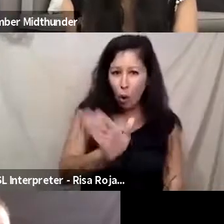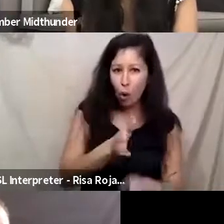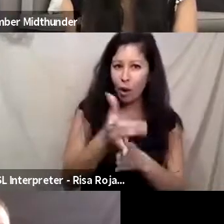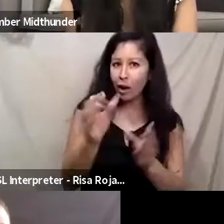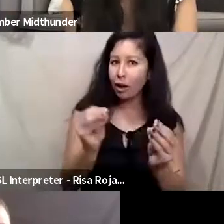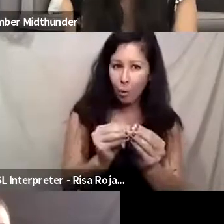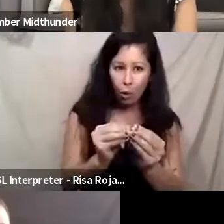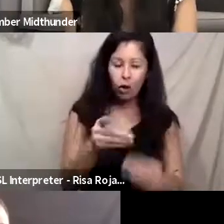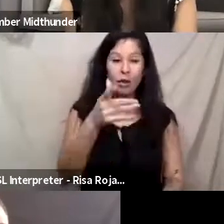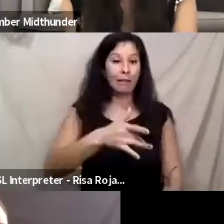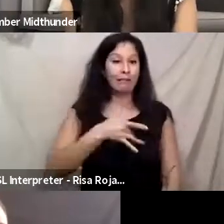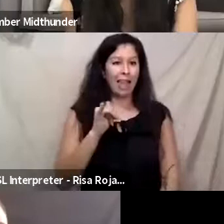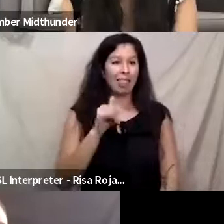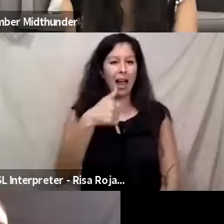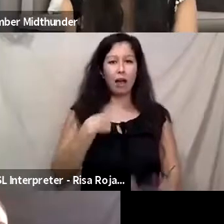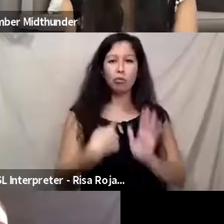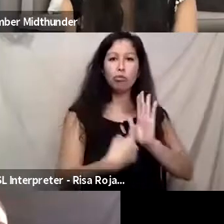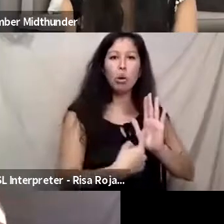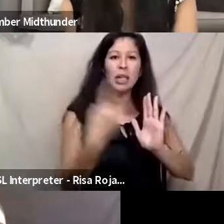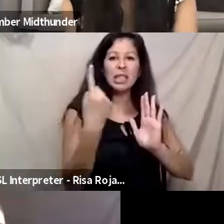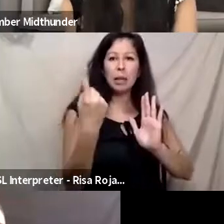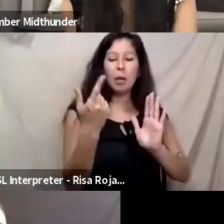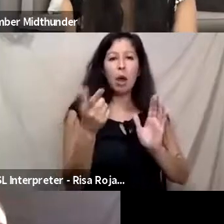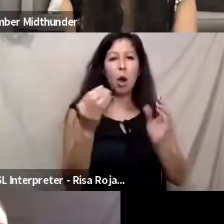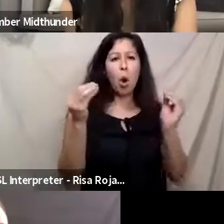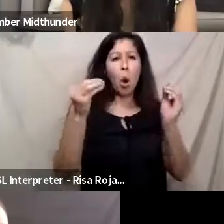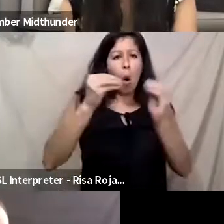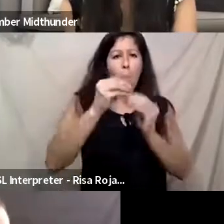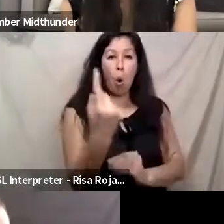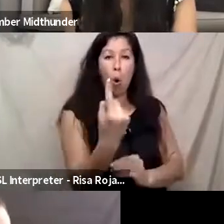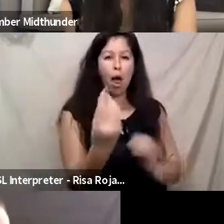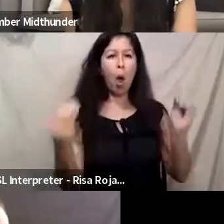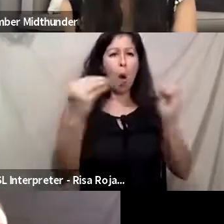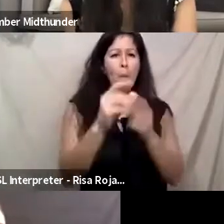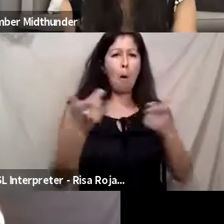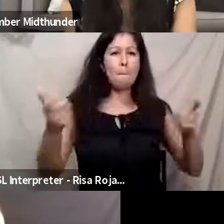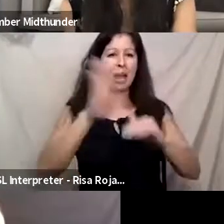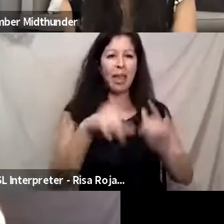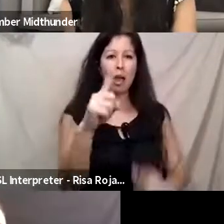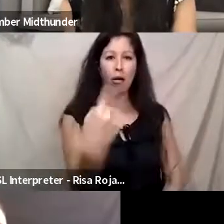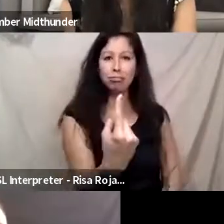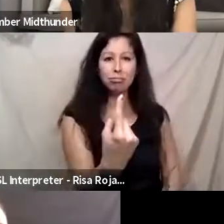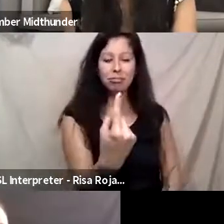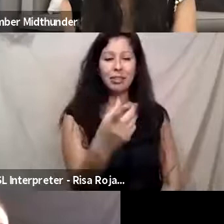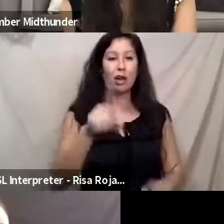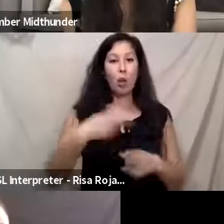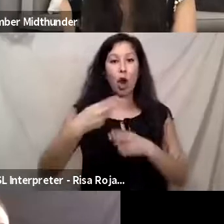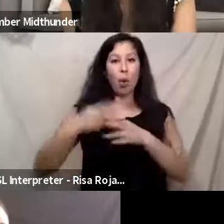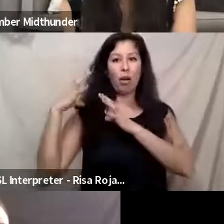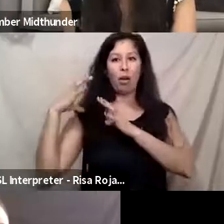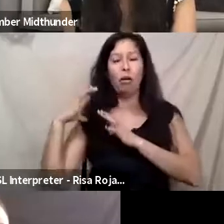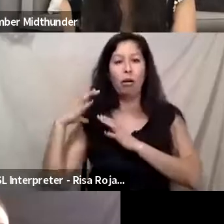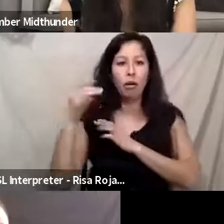career, and you feel like you are representing something that is so much more than you and so much bigger than you. And like when the weight really